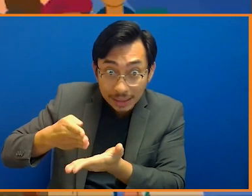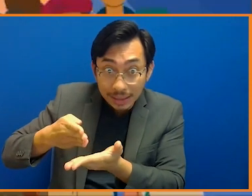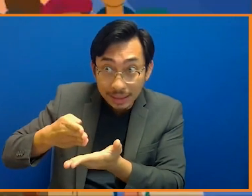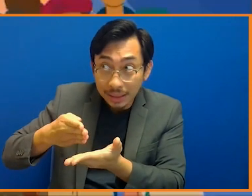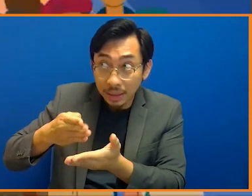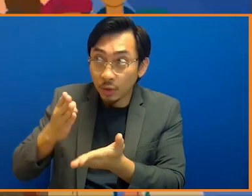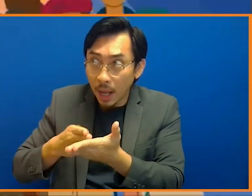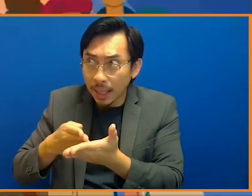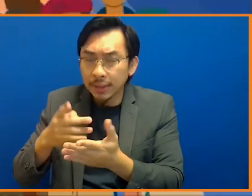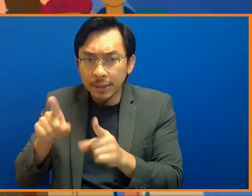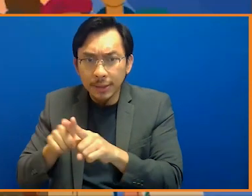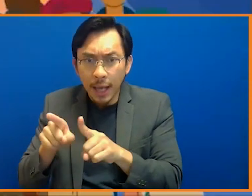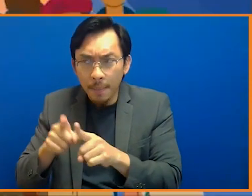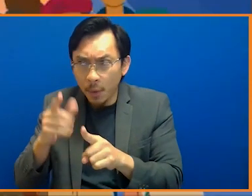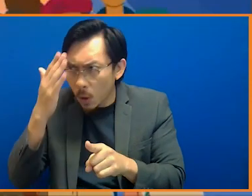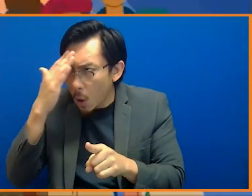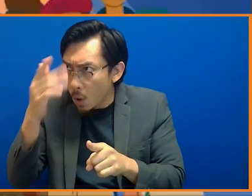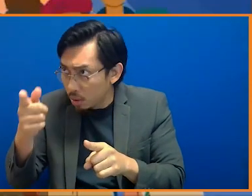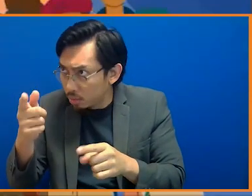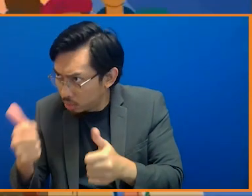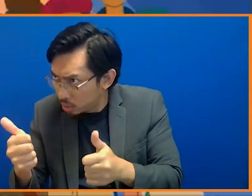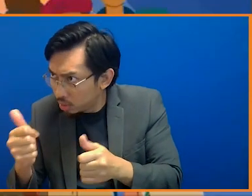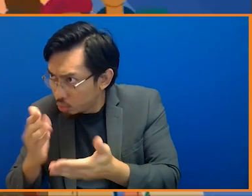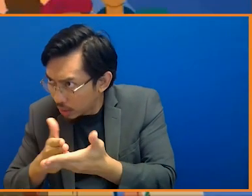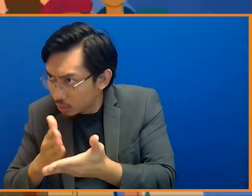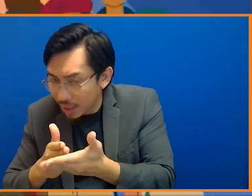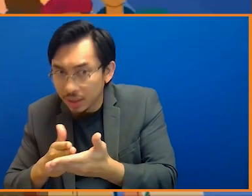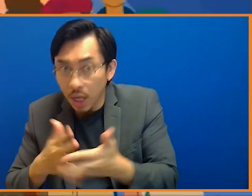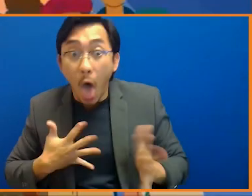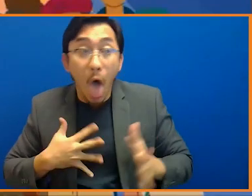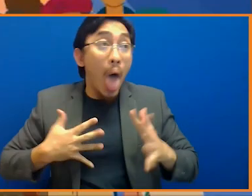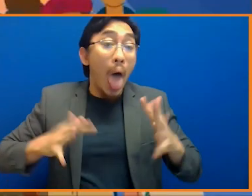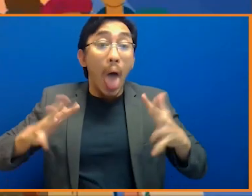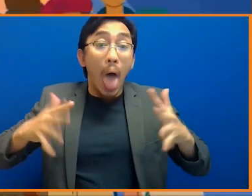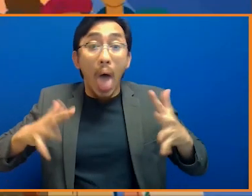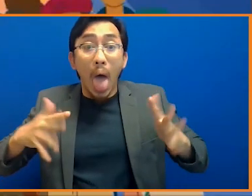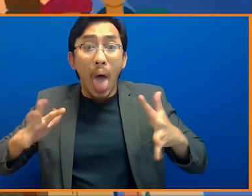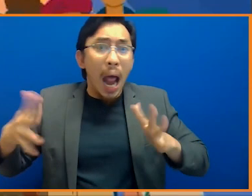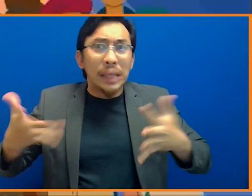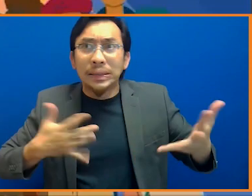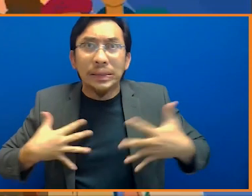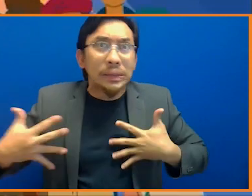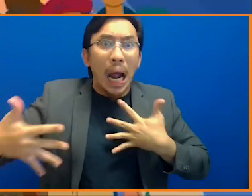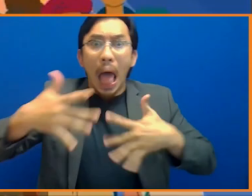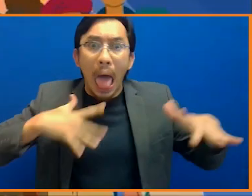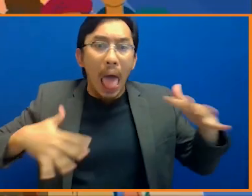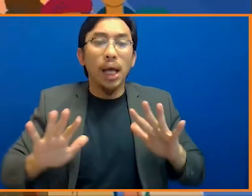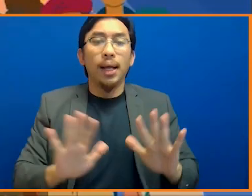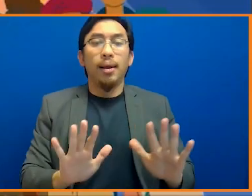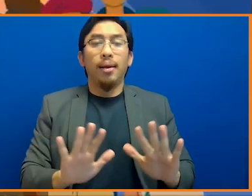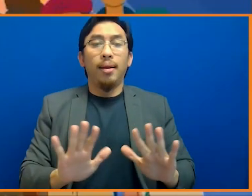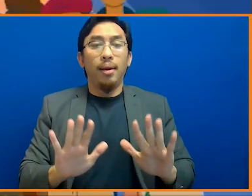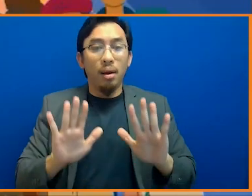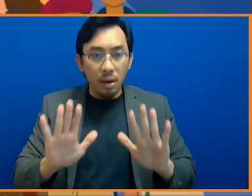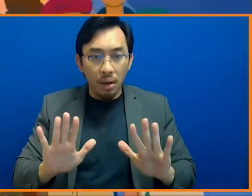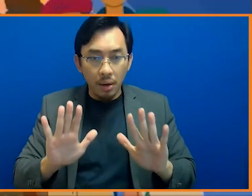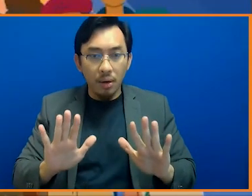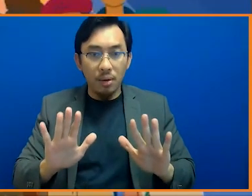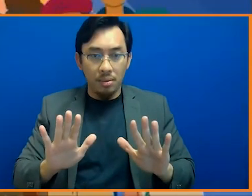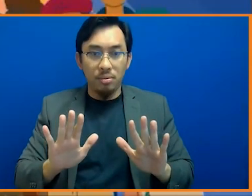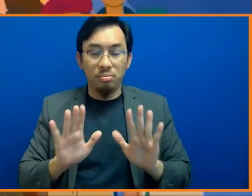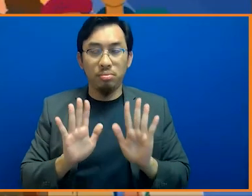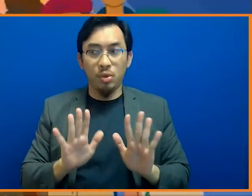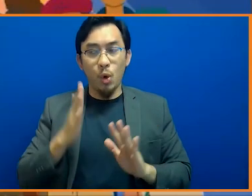rather than panic. One can be panic or probably can be calm depending